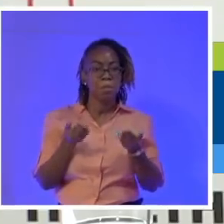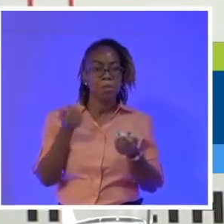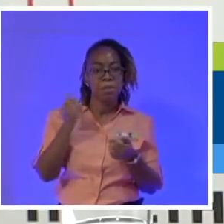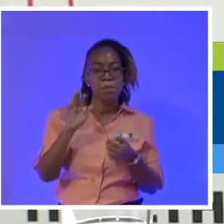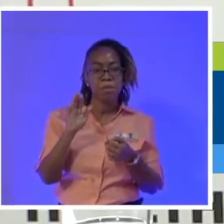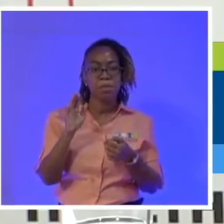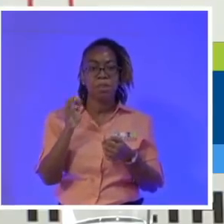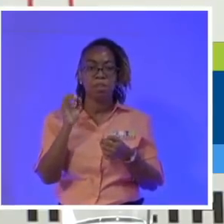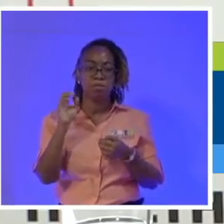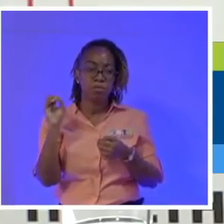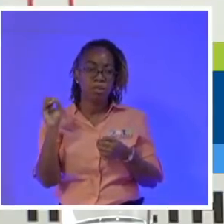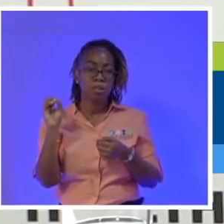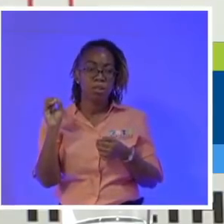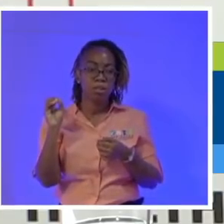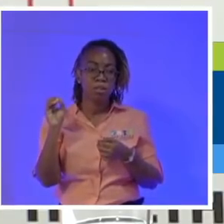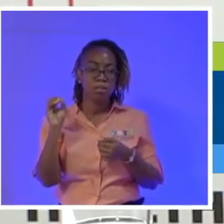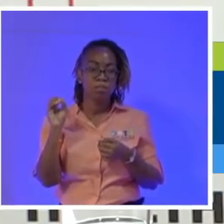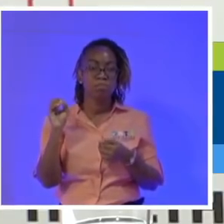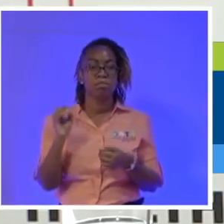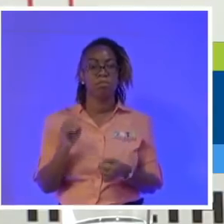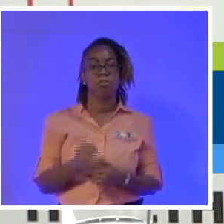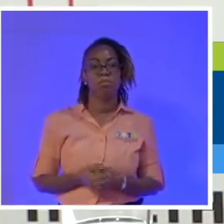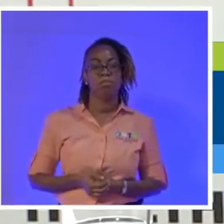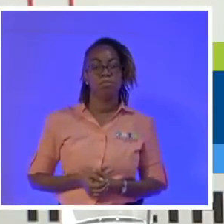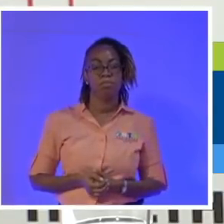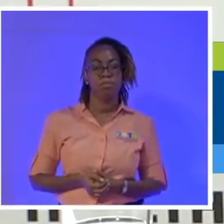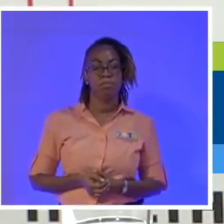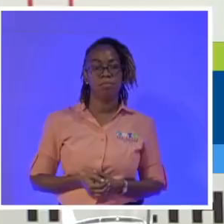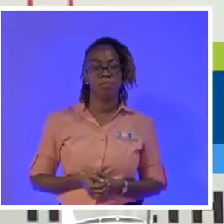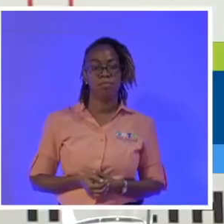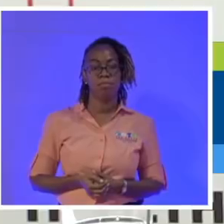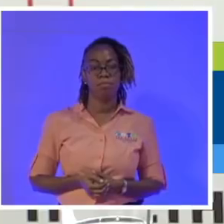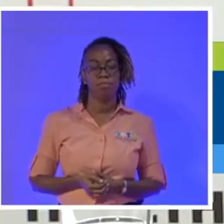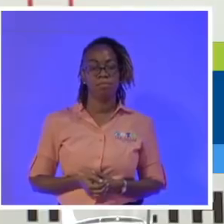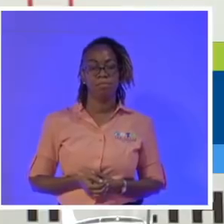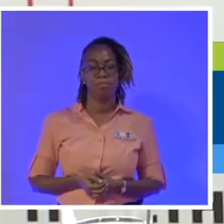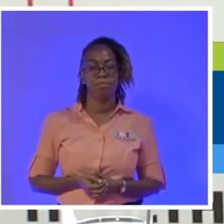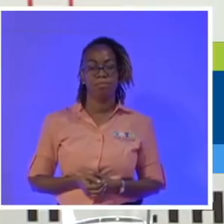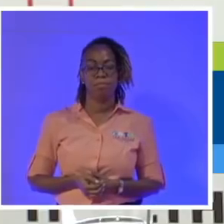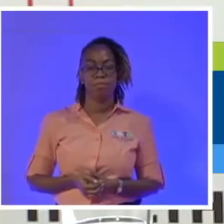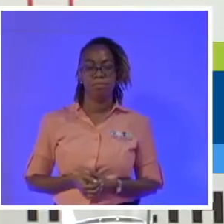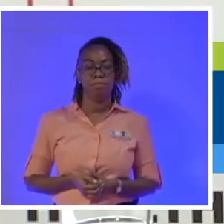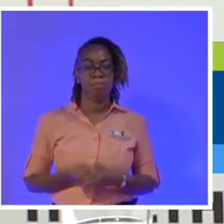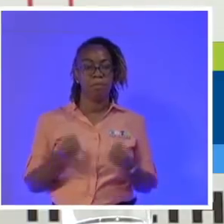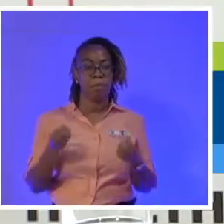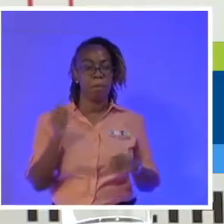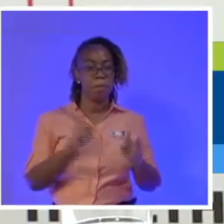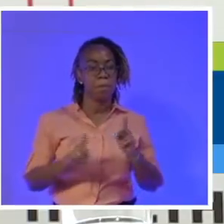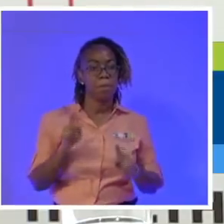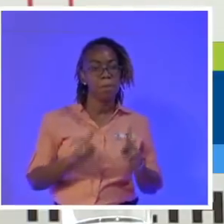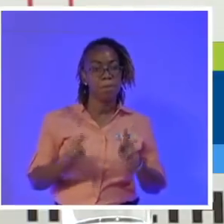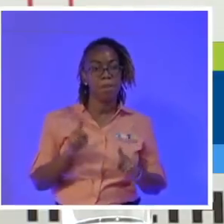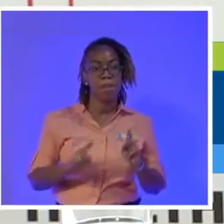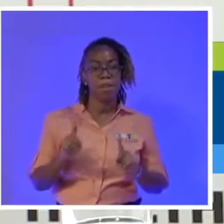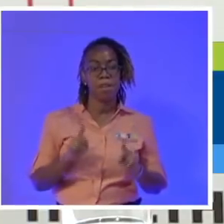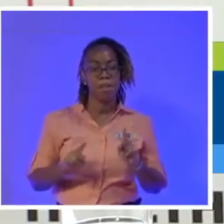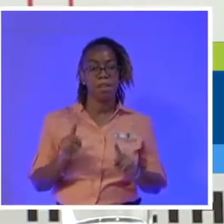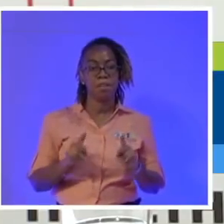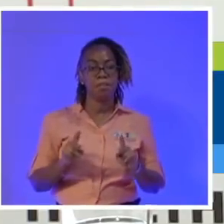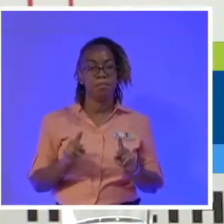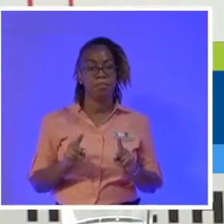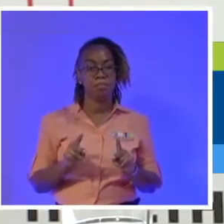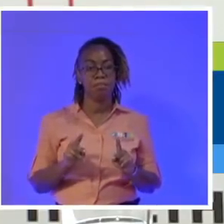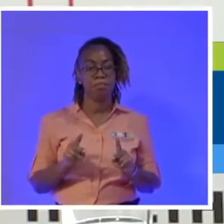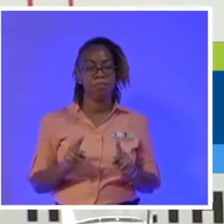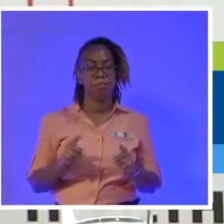considering a population of 1.4 million. The numbers of persons who have accessed their